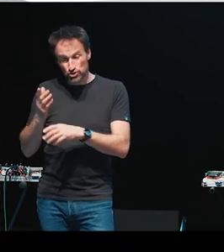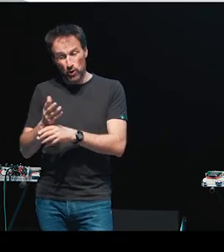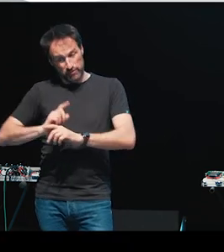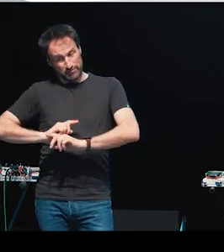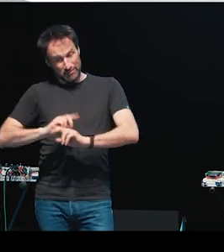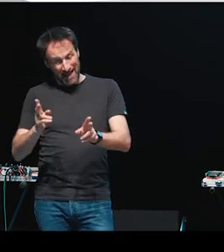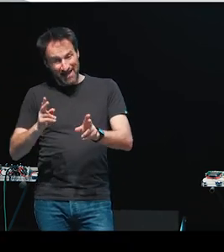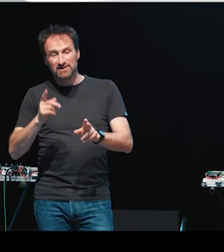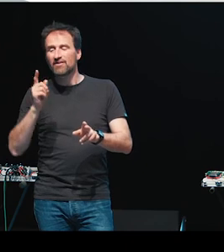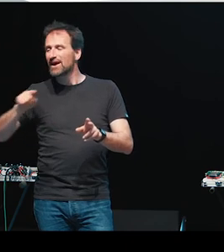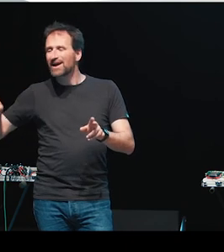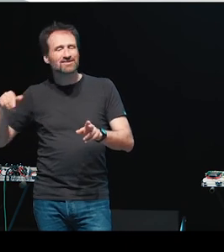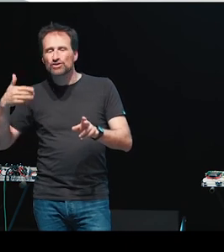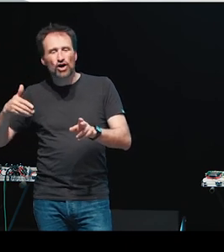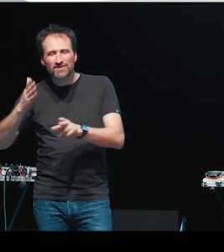else.